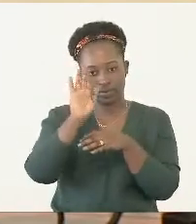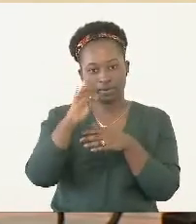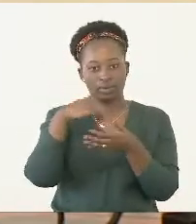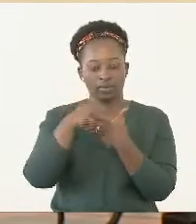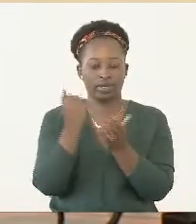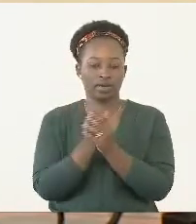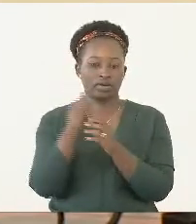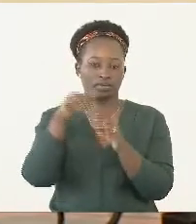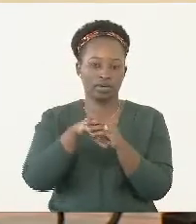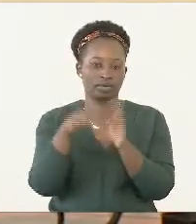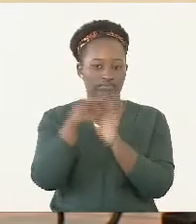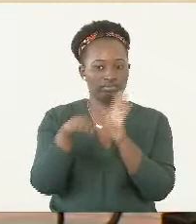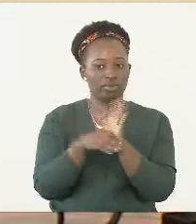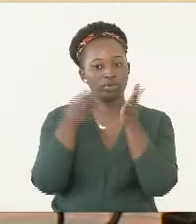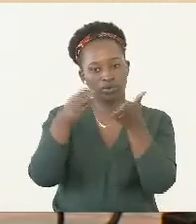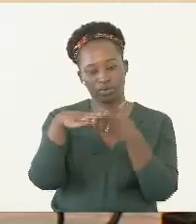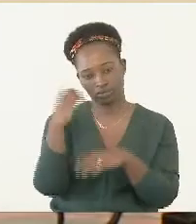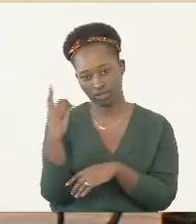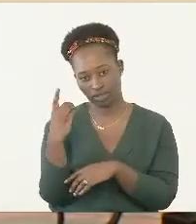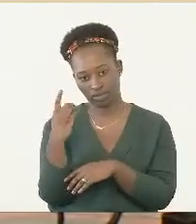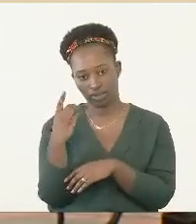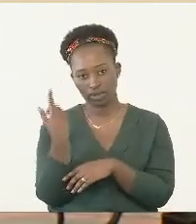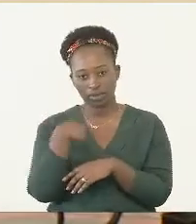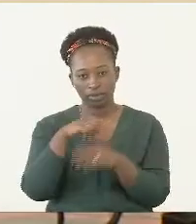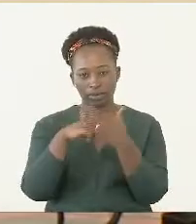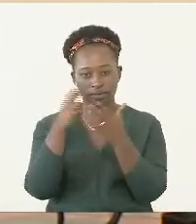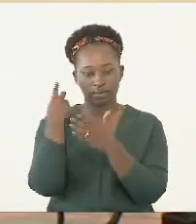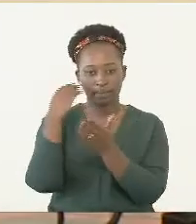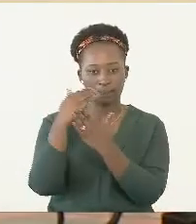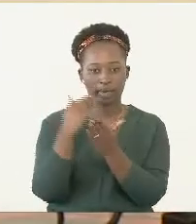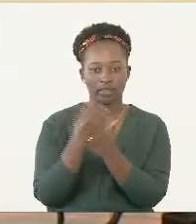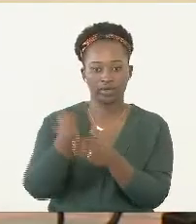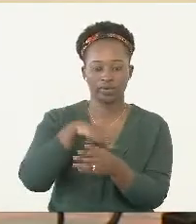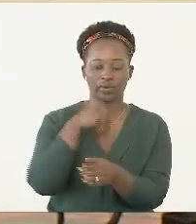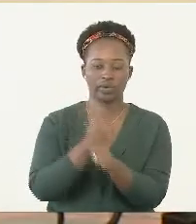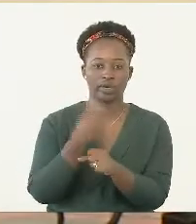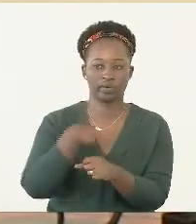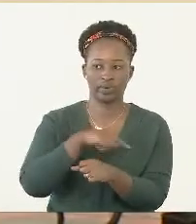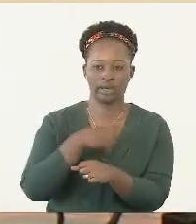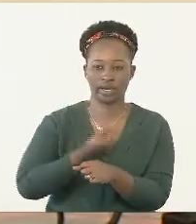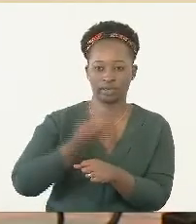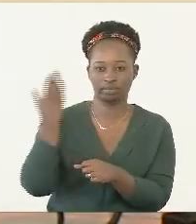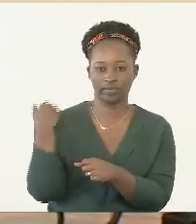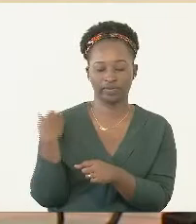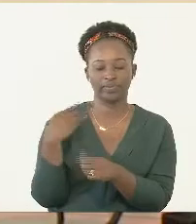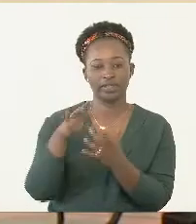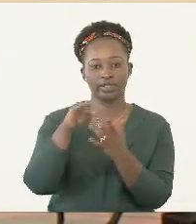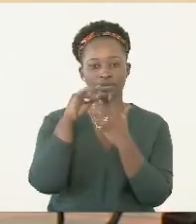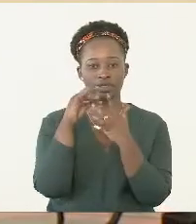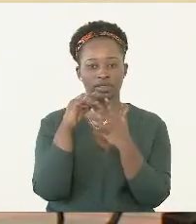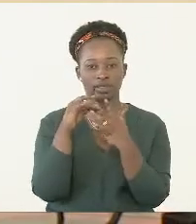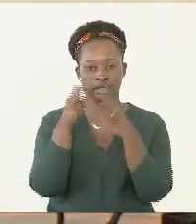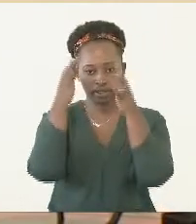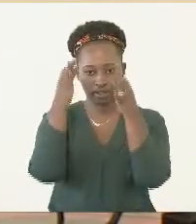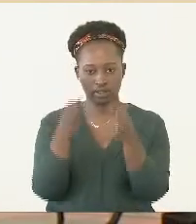be part of the session today. So we are reviewing part of the work we had in the previous lesson, especially